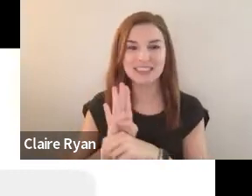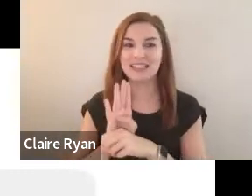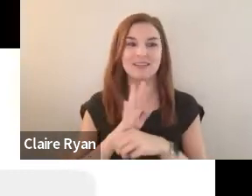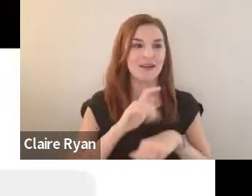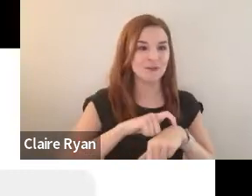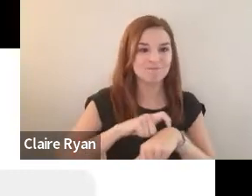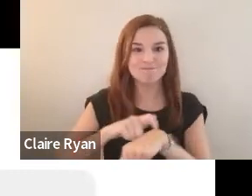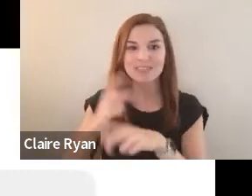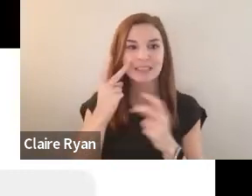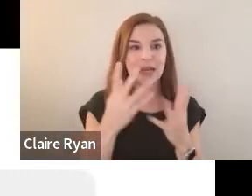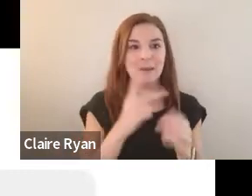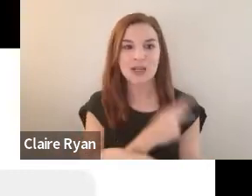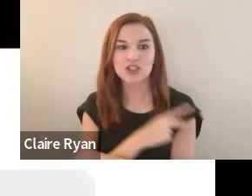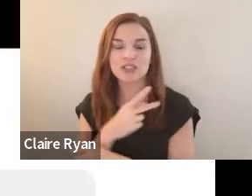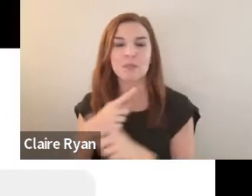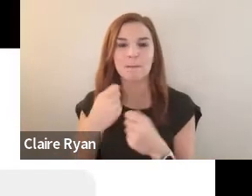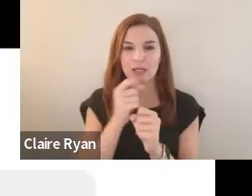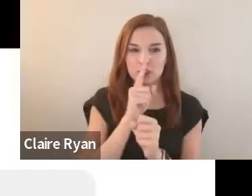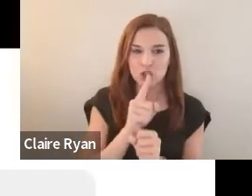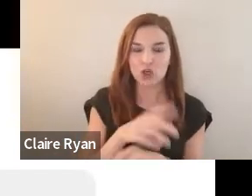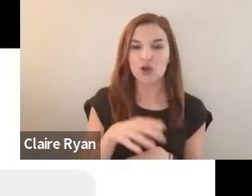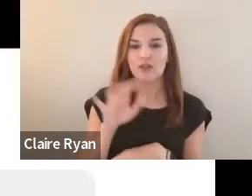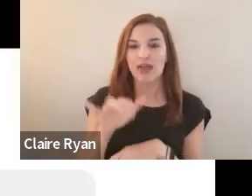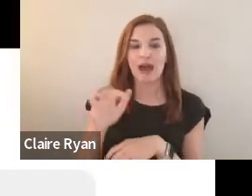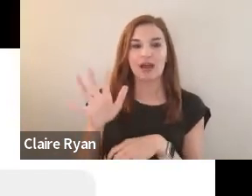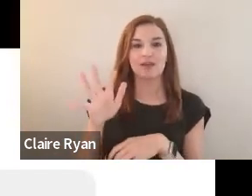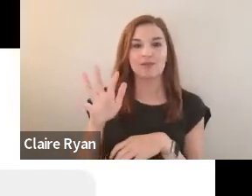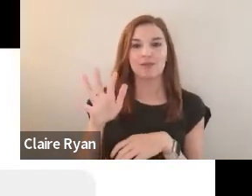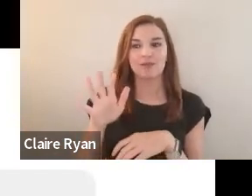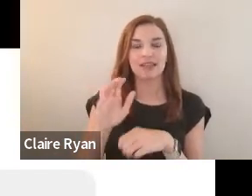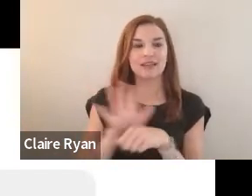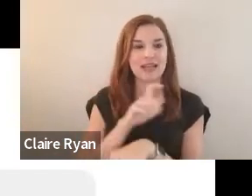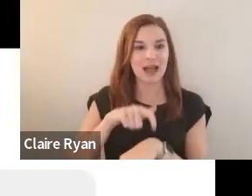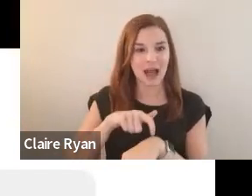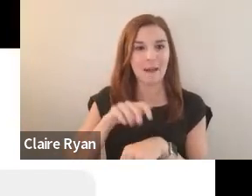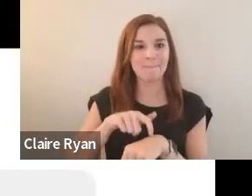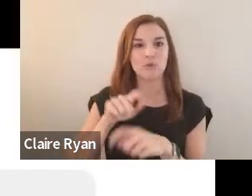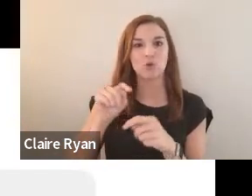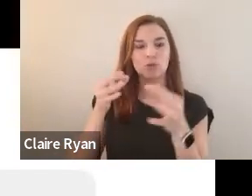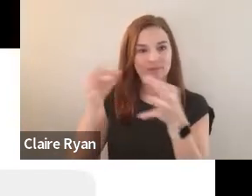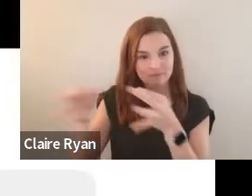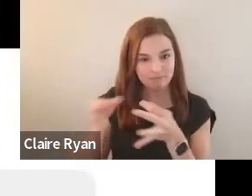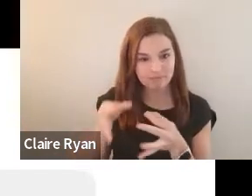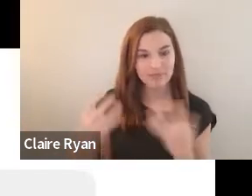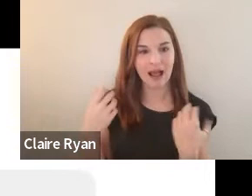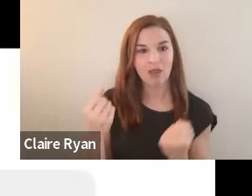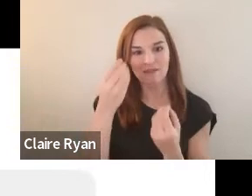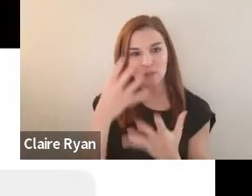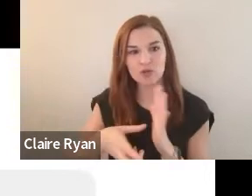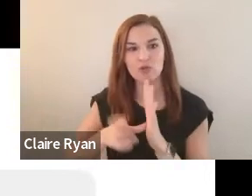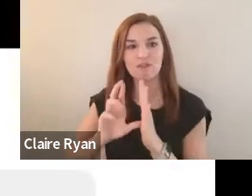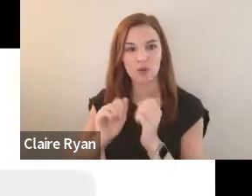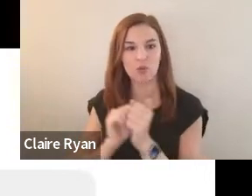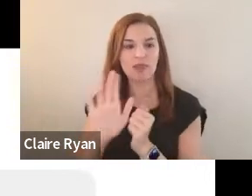medical provider, take the time. I know you're very busy and you're seeing a lot of patients. But just take time to ensure